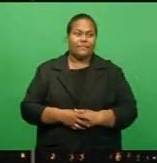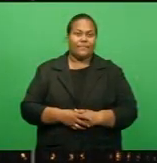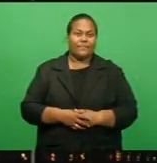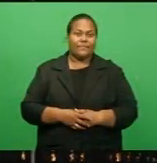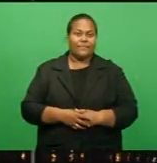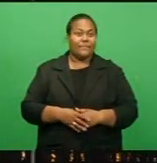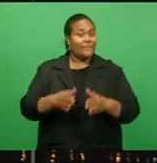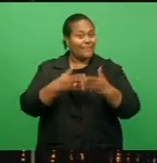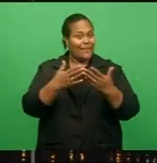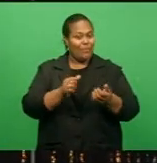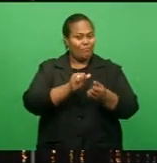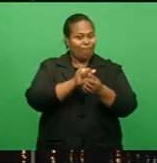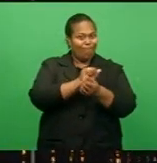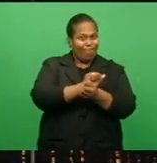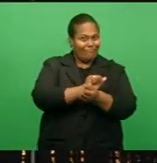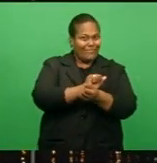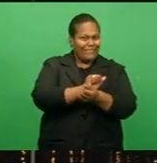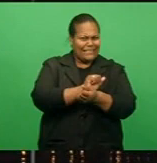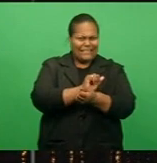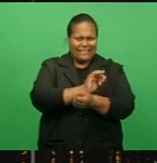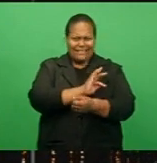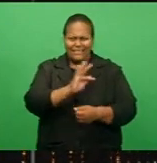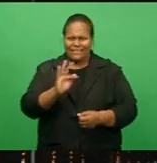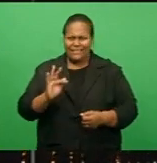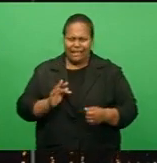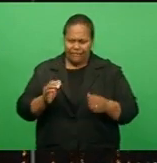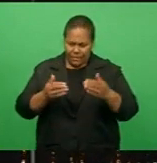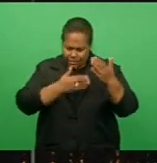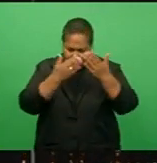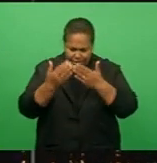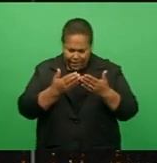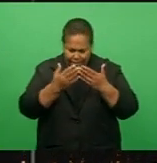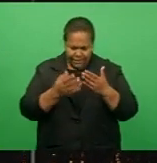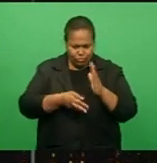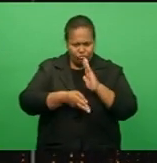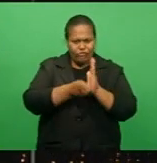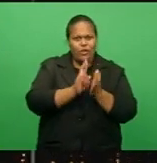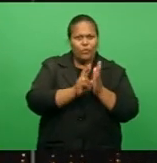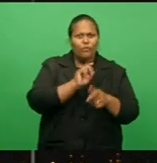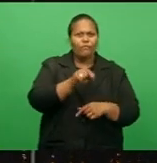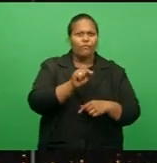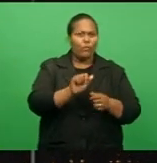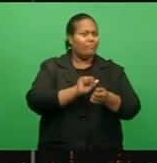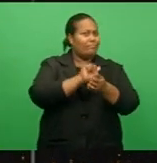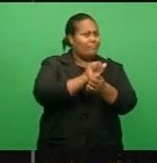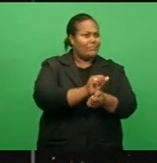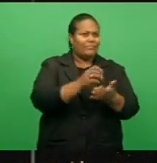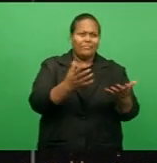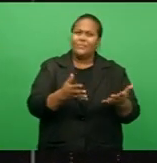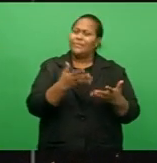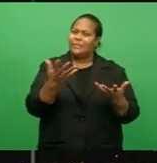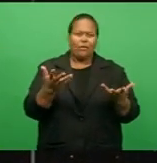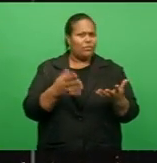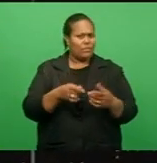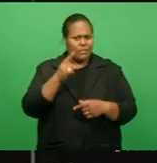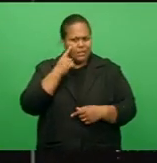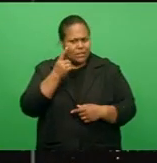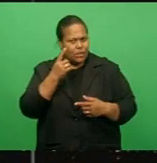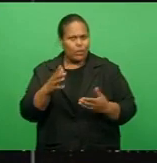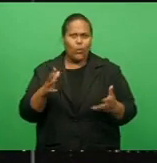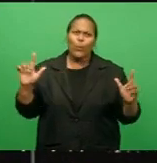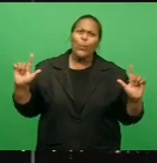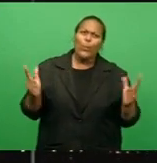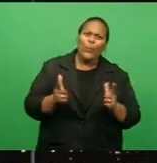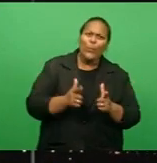As corrections officers study prison reform, the Fiji Corrections Service has noted a significant decrease in the reoffending rates